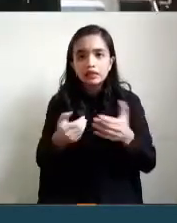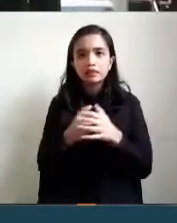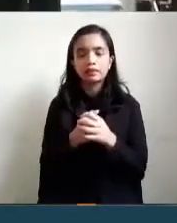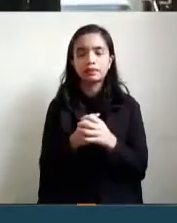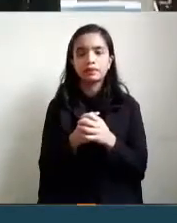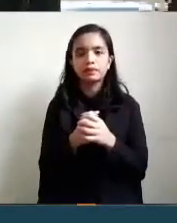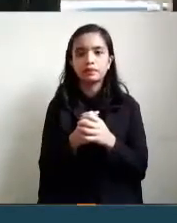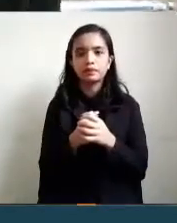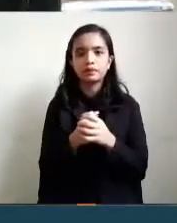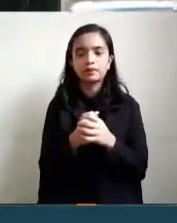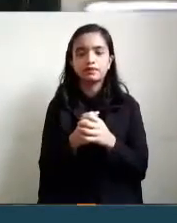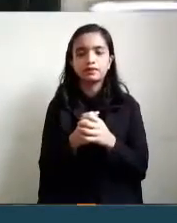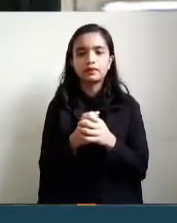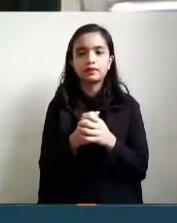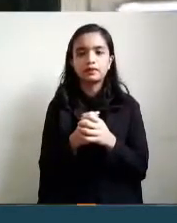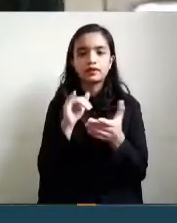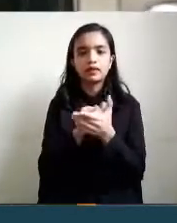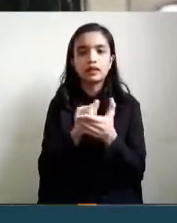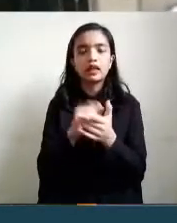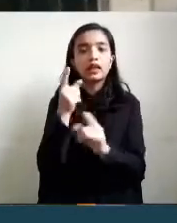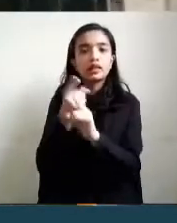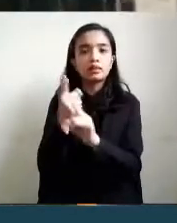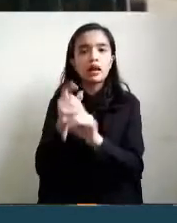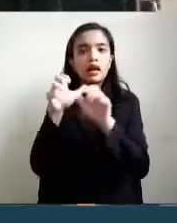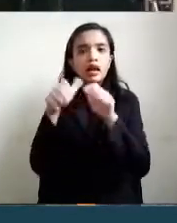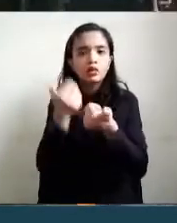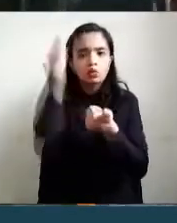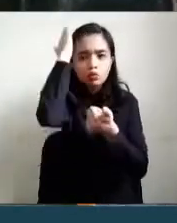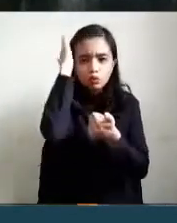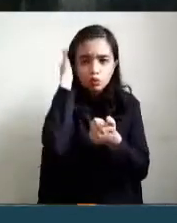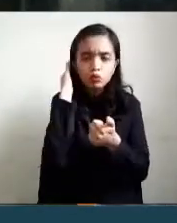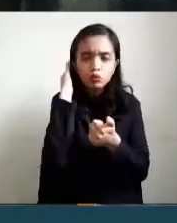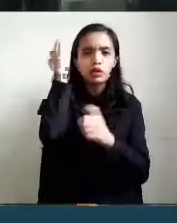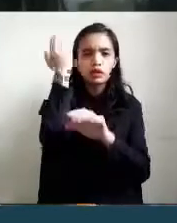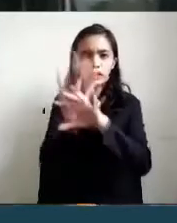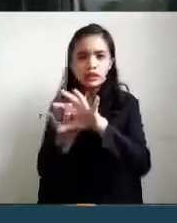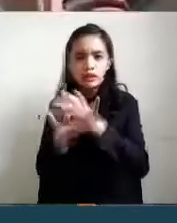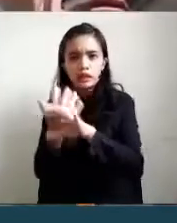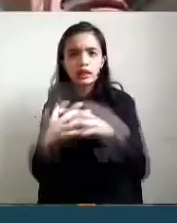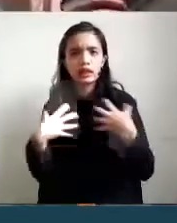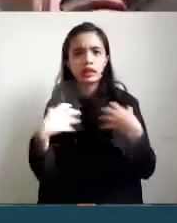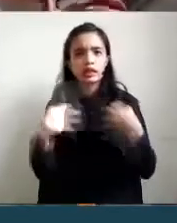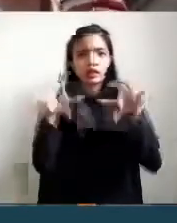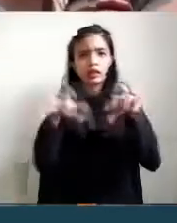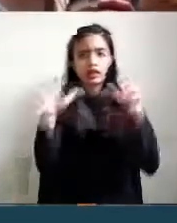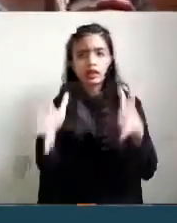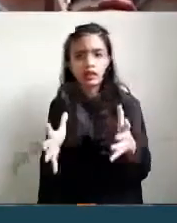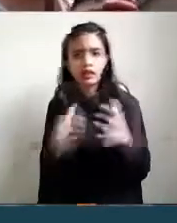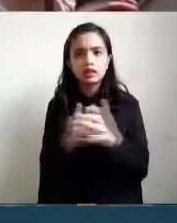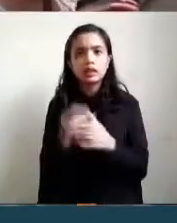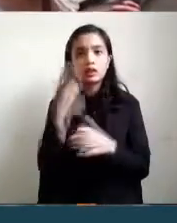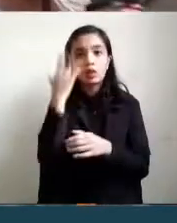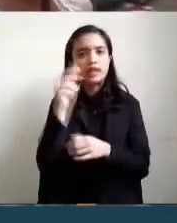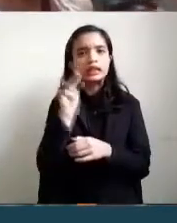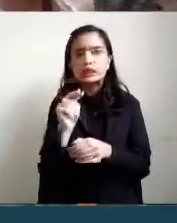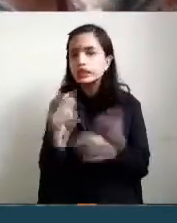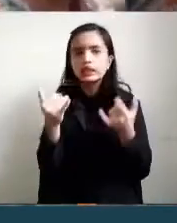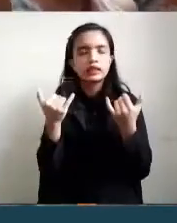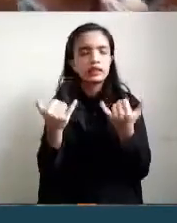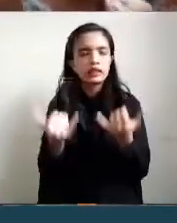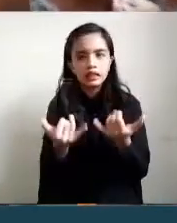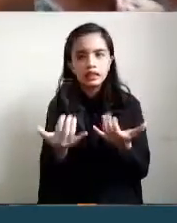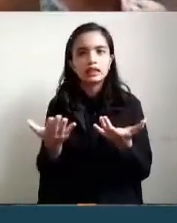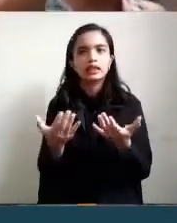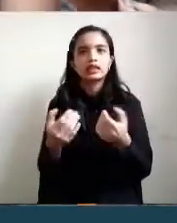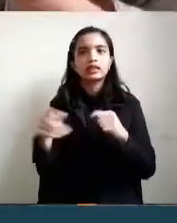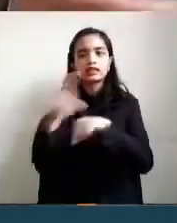And of course, the president was also right in appealing to many of our health workers that definitely we need them now there in the Philippines more than